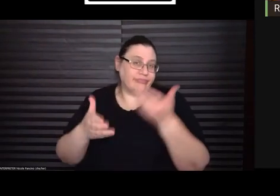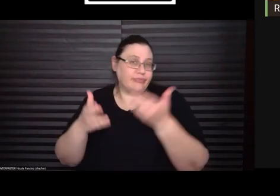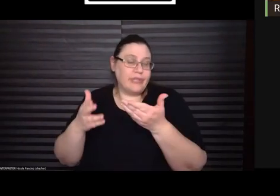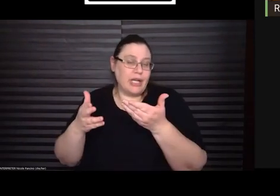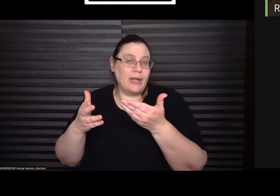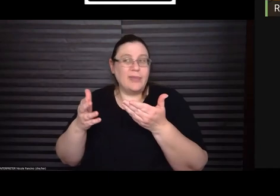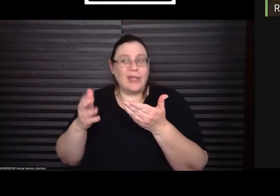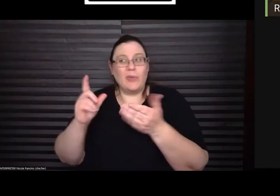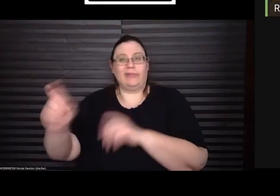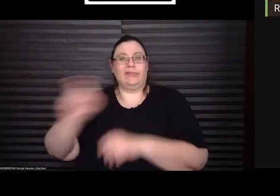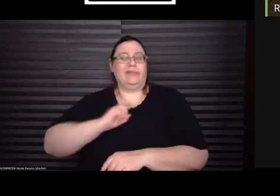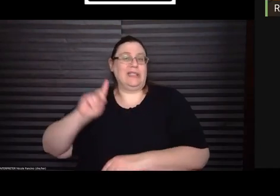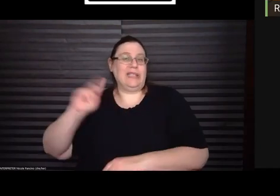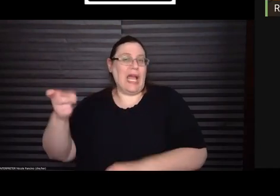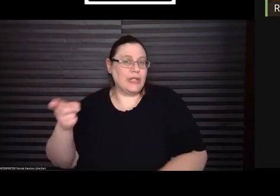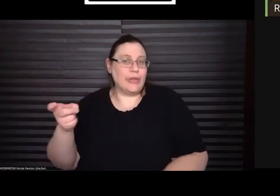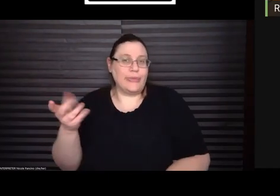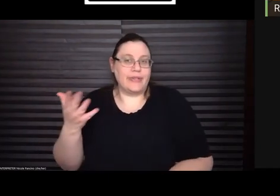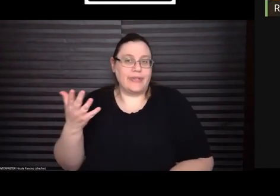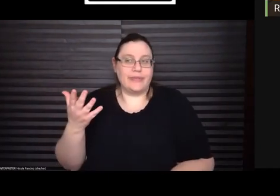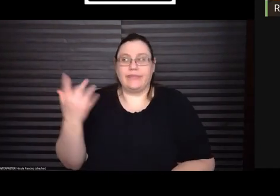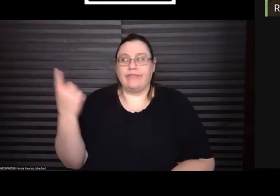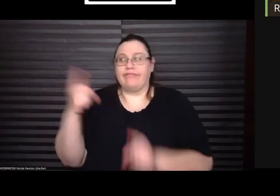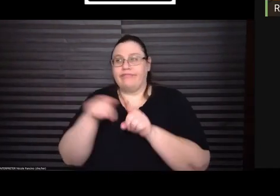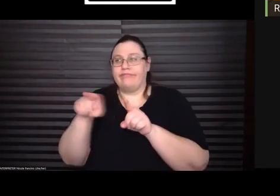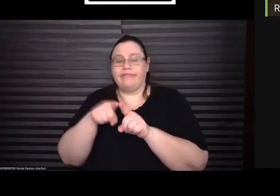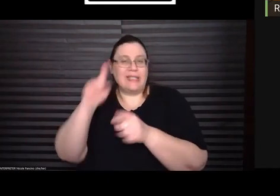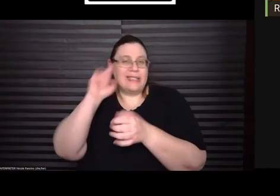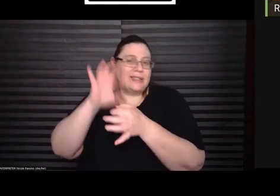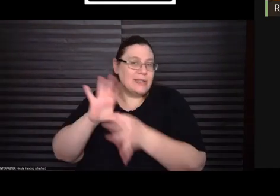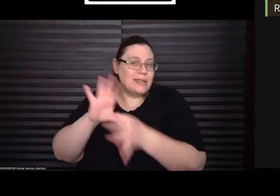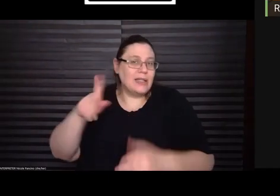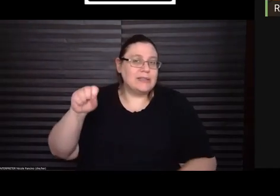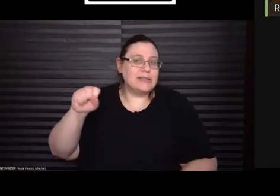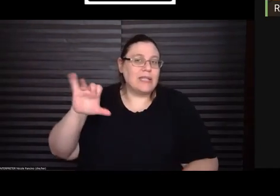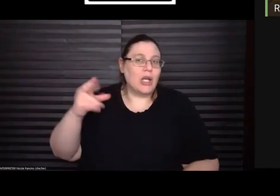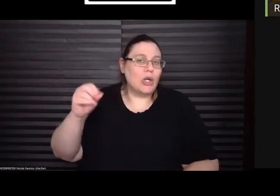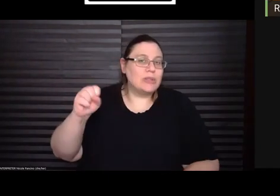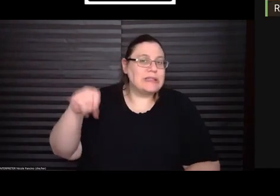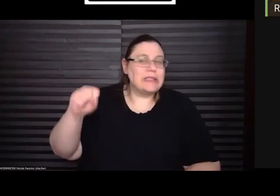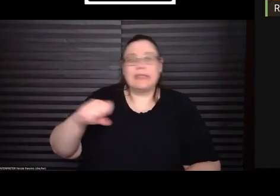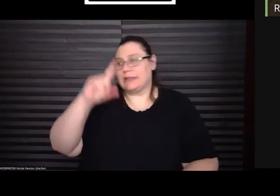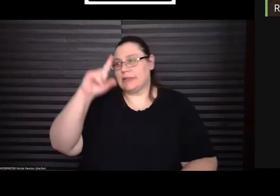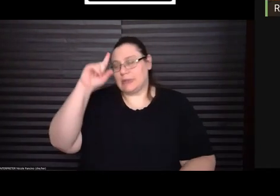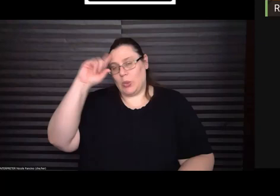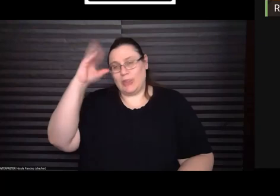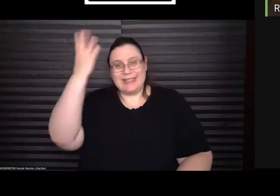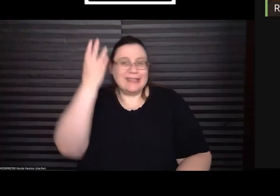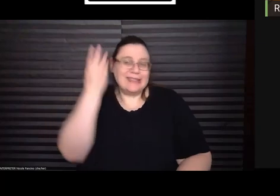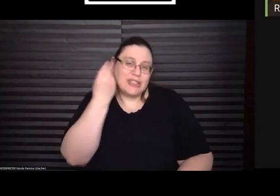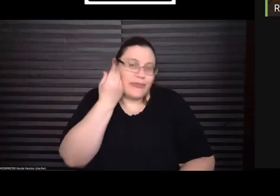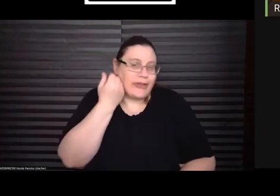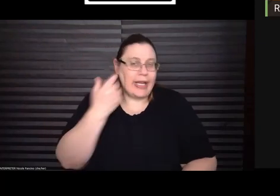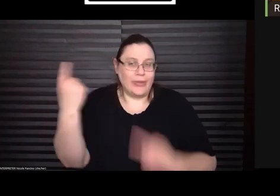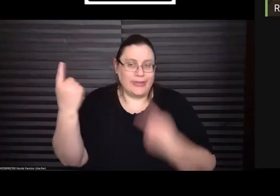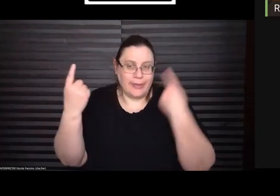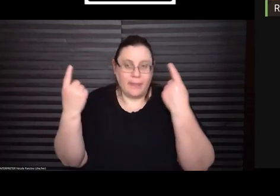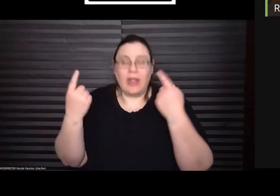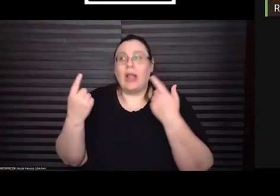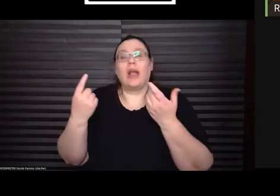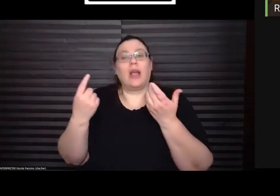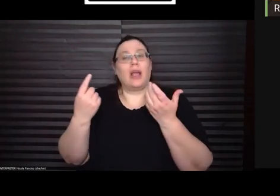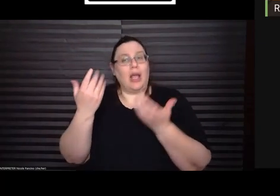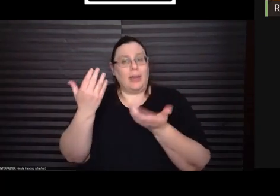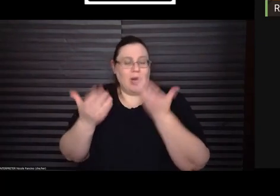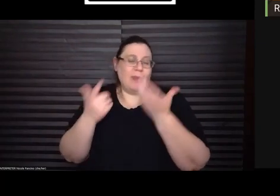chances are you'll end up with a diagnosis of, you know, some kind of psychosis or, you know, schizophrenia or something, right? And